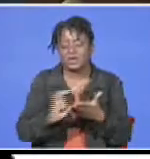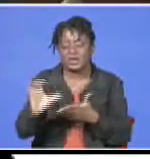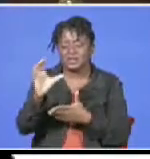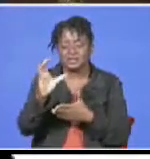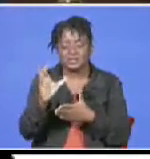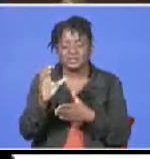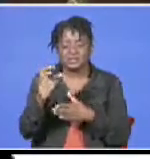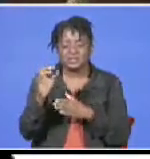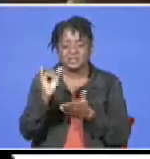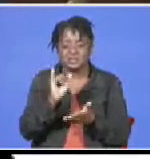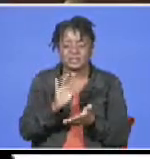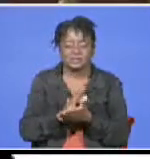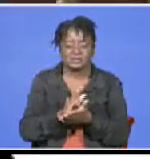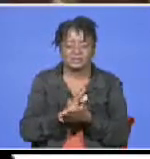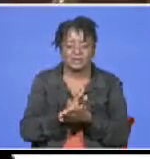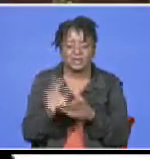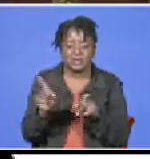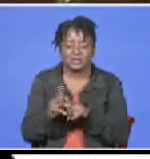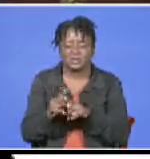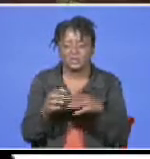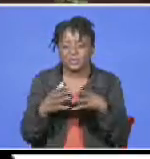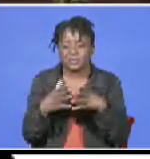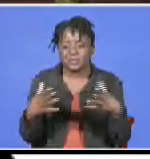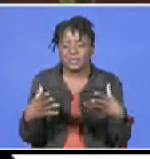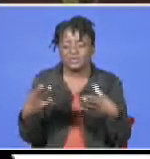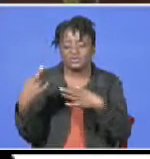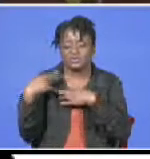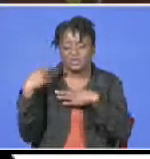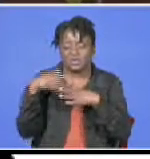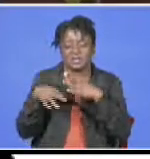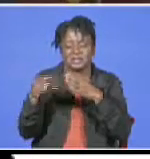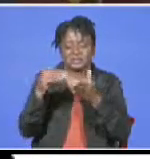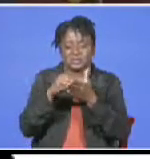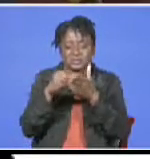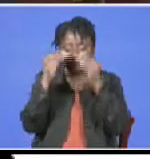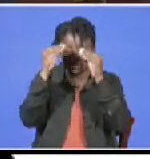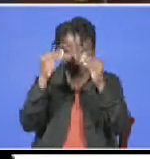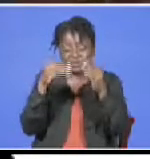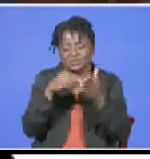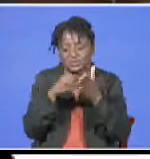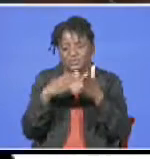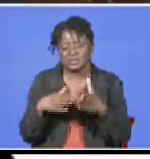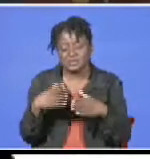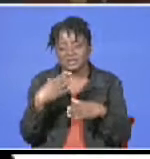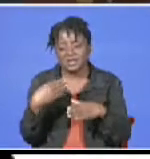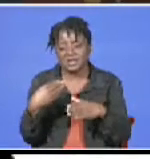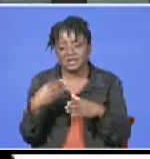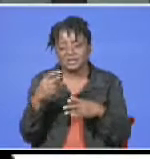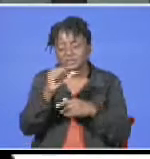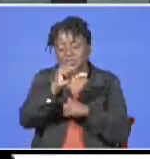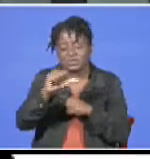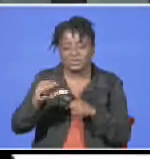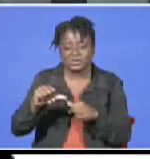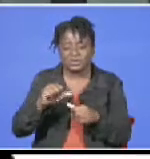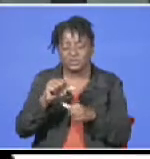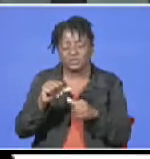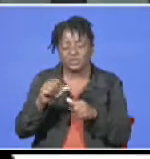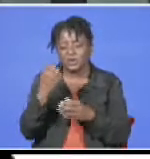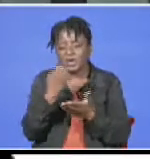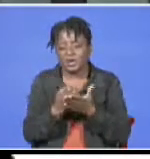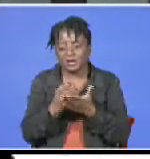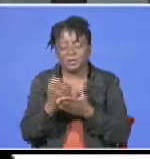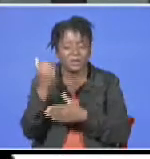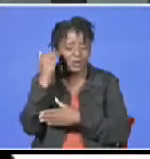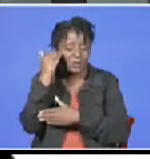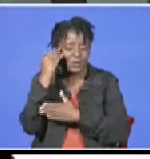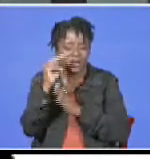a major role in student enlightenment and socioeconomic awareness. The Institute's Executive Director, Zhivago Lang, stressed